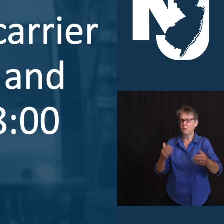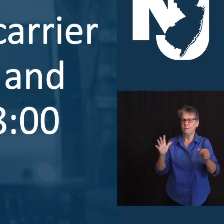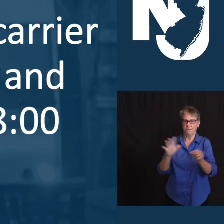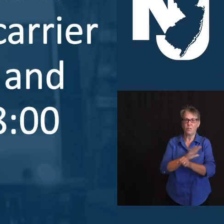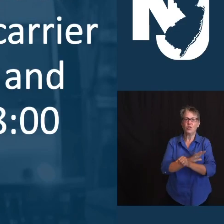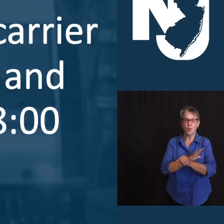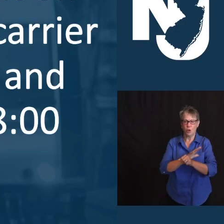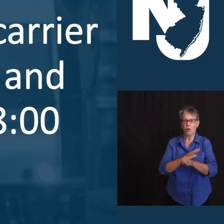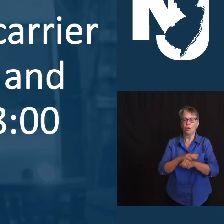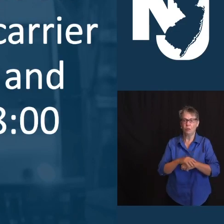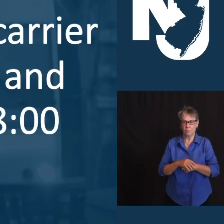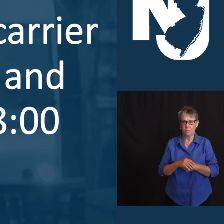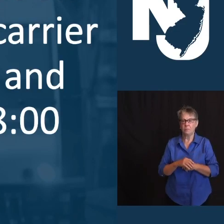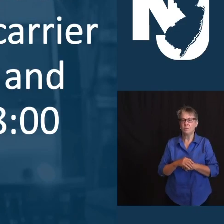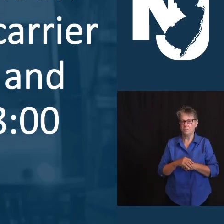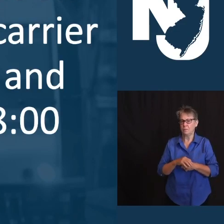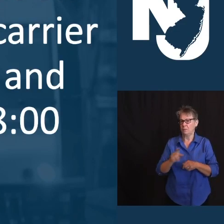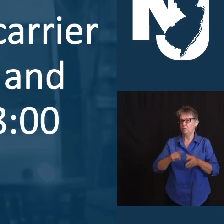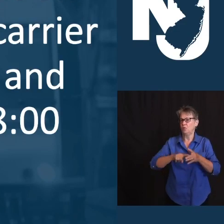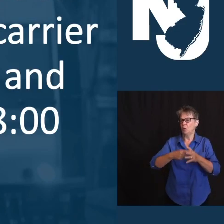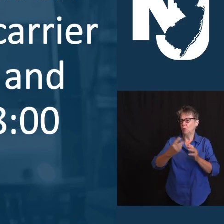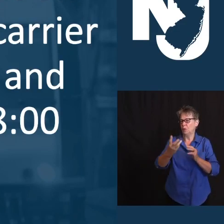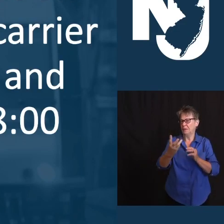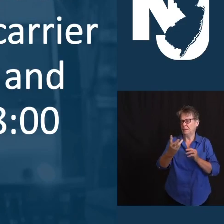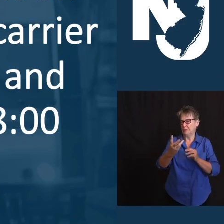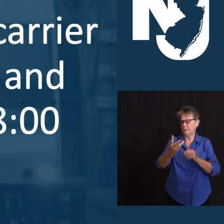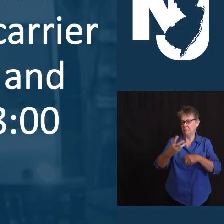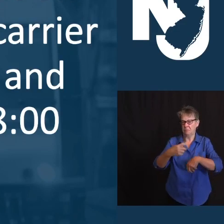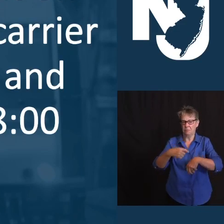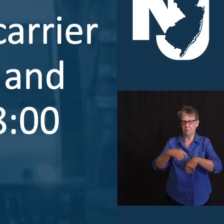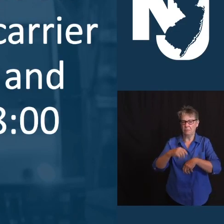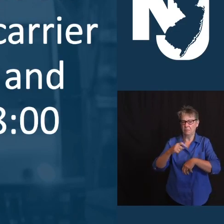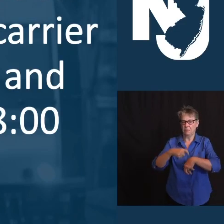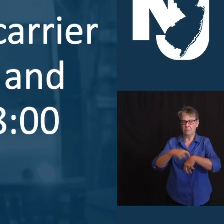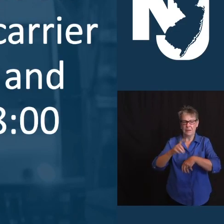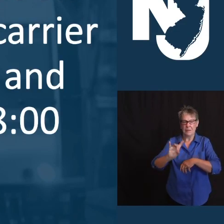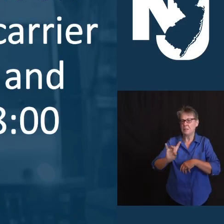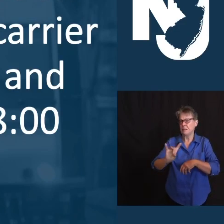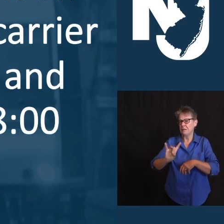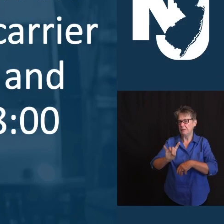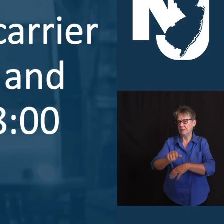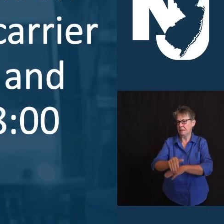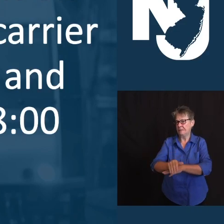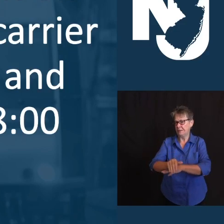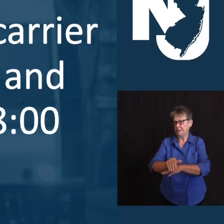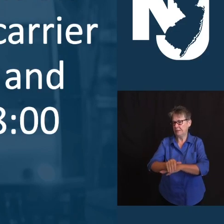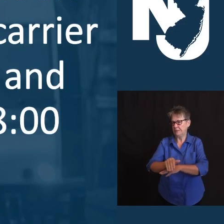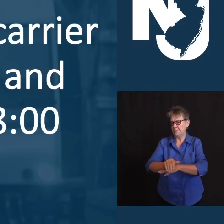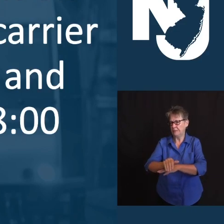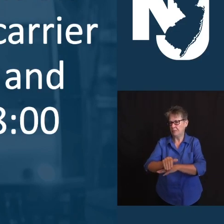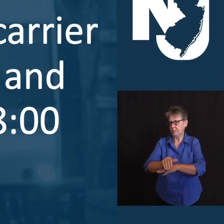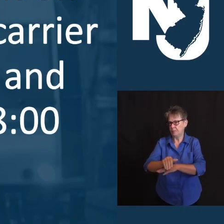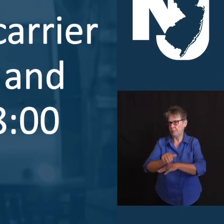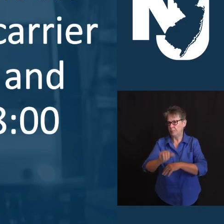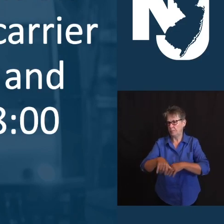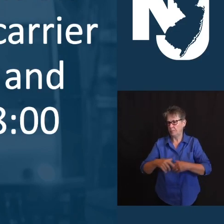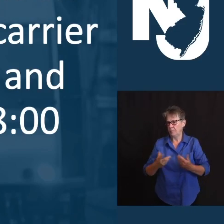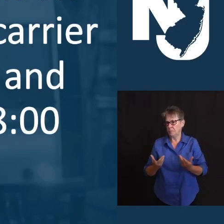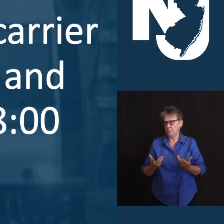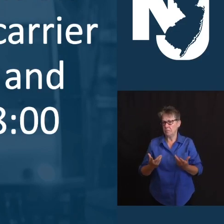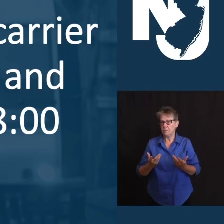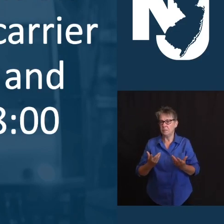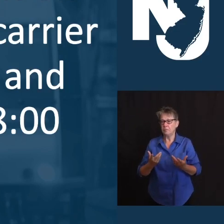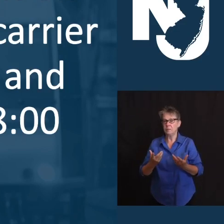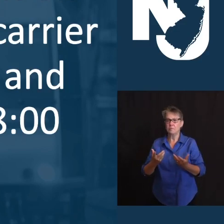have undertaken our restart and recovery, and as more New Jerseyans begin getting back to their jobs, we are seeing increases